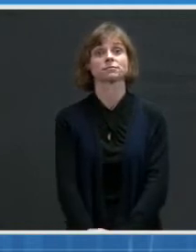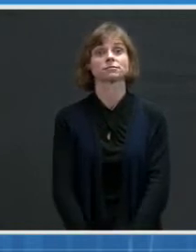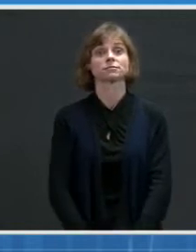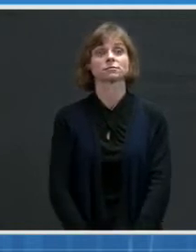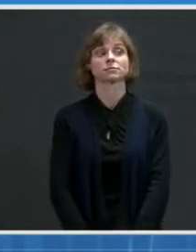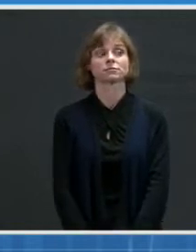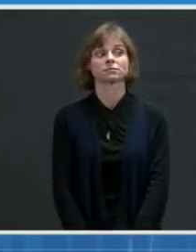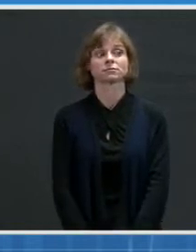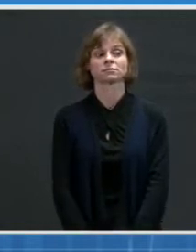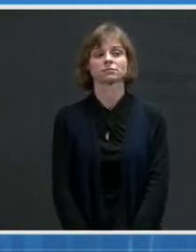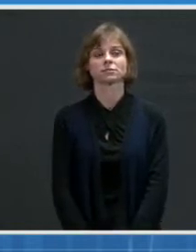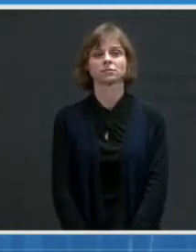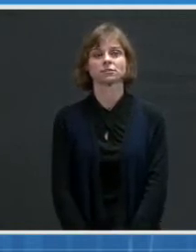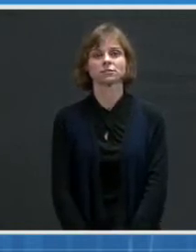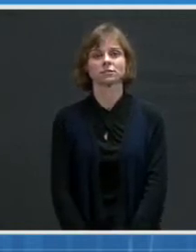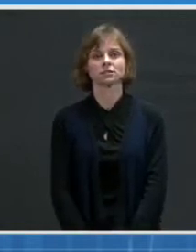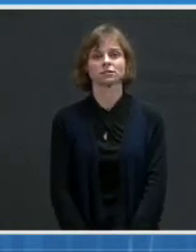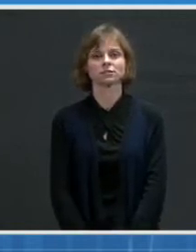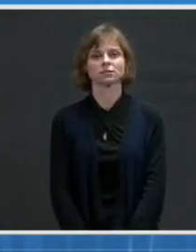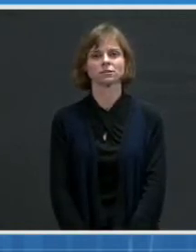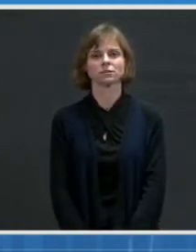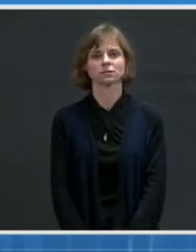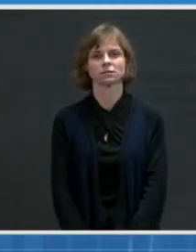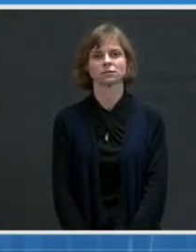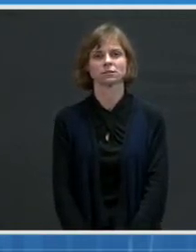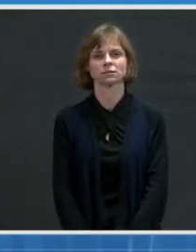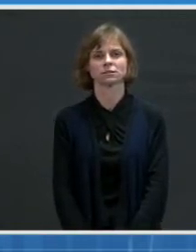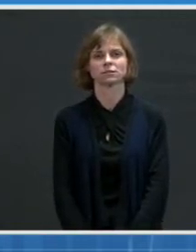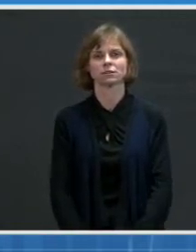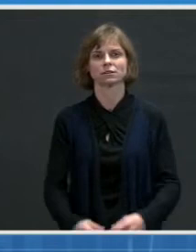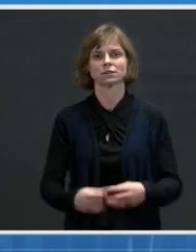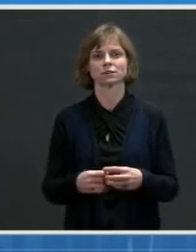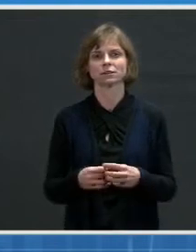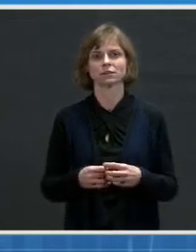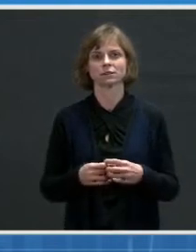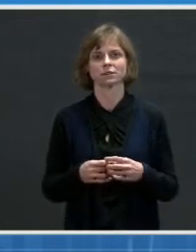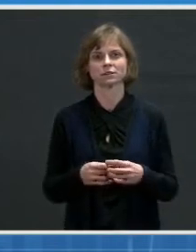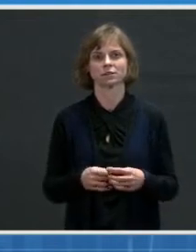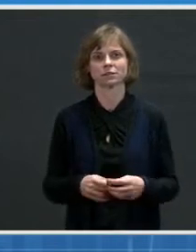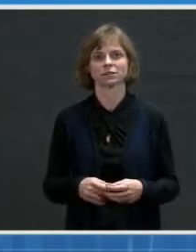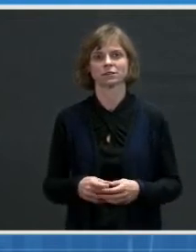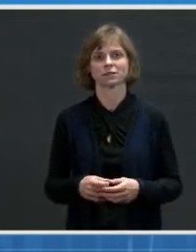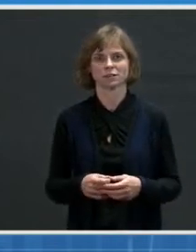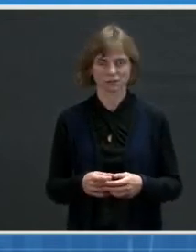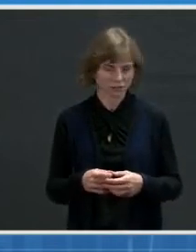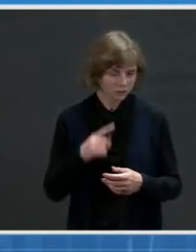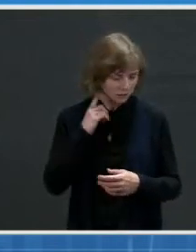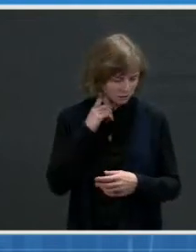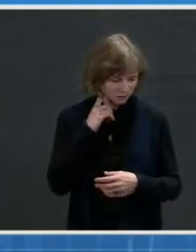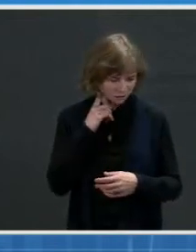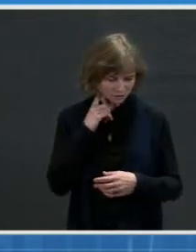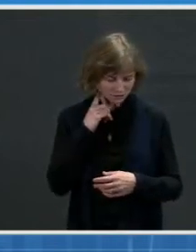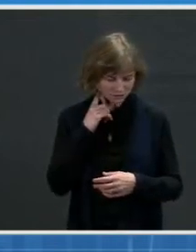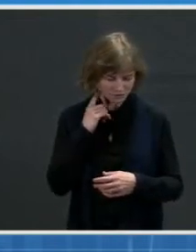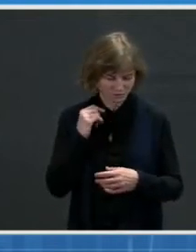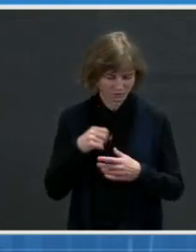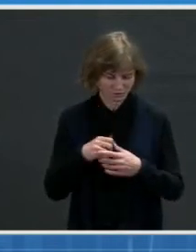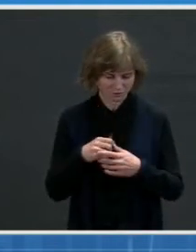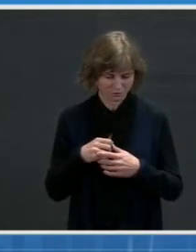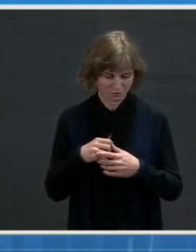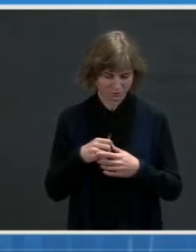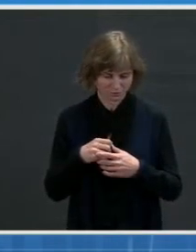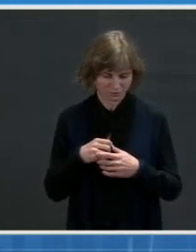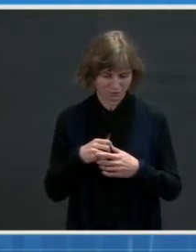Great, and if you haven't raised your hand yet, you can go ahead and do that, and that's how we can select you. First up, we'll go to Catherine Bond at Vanity Fair.